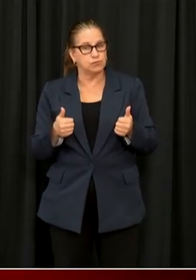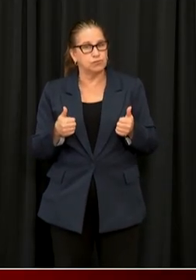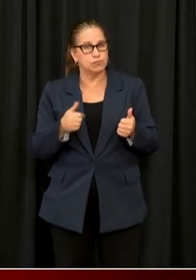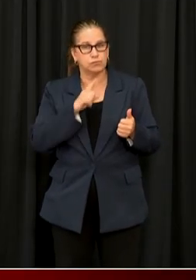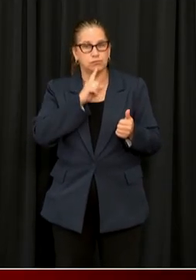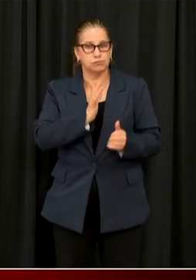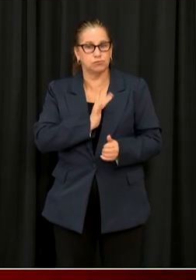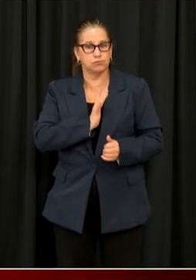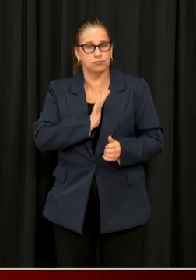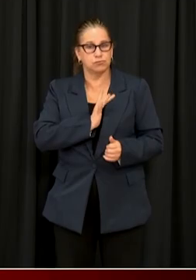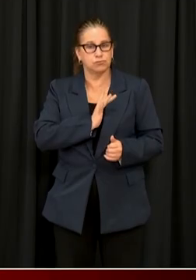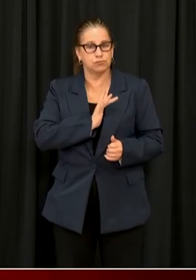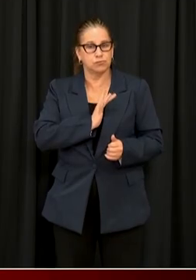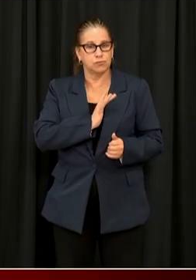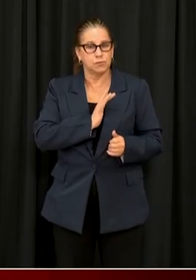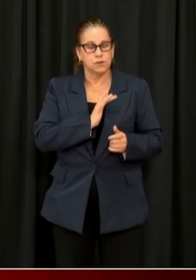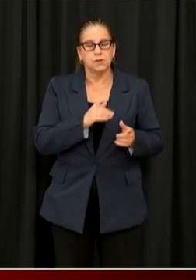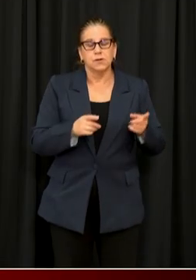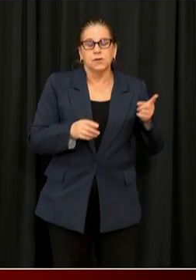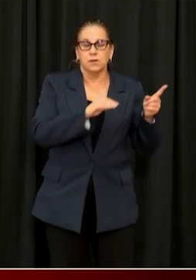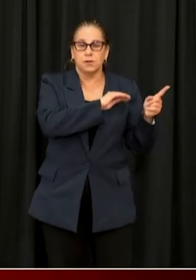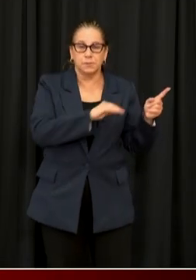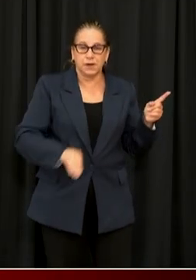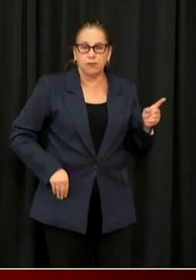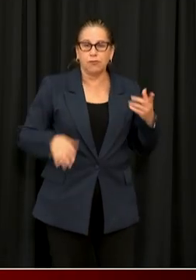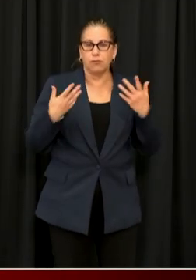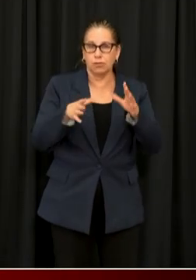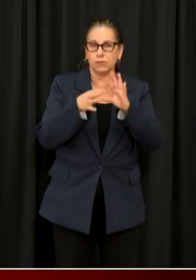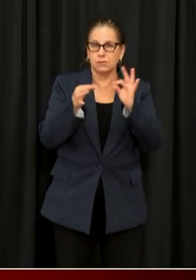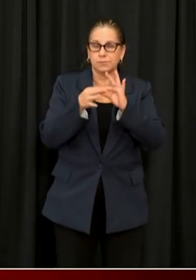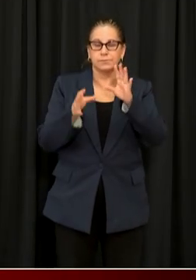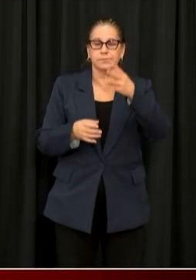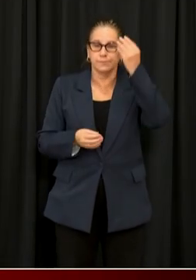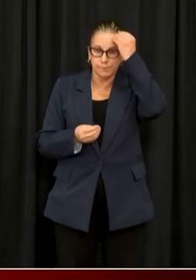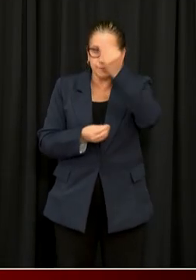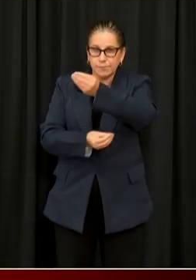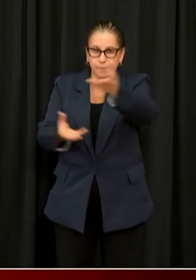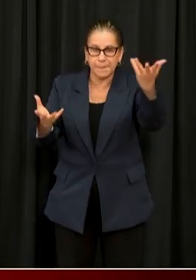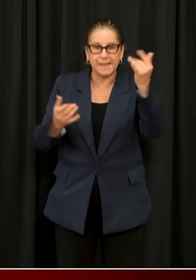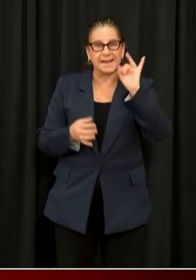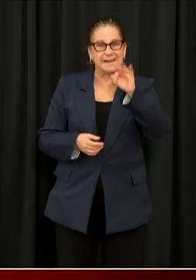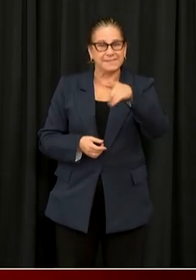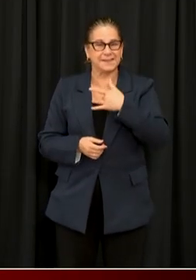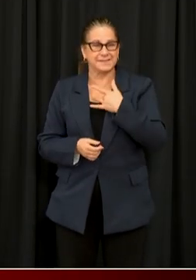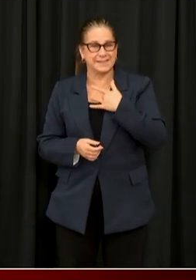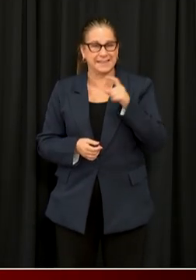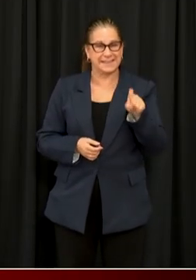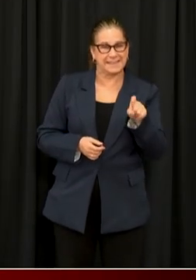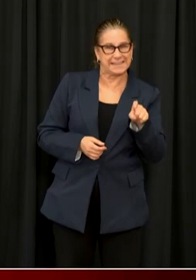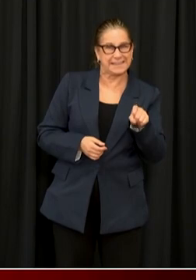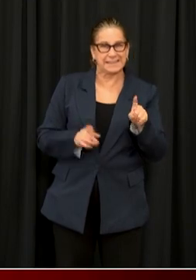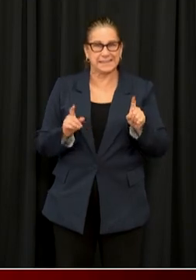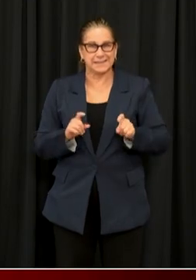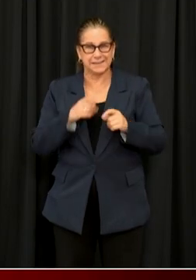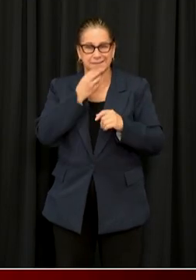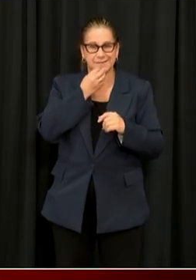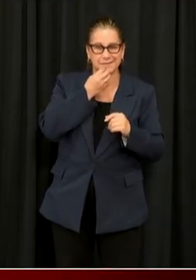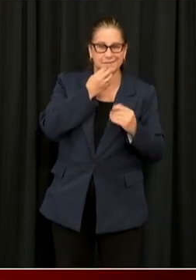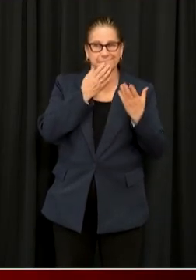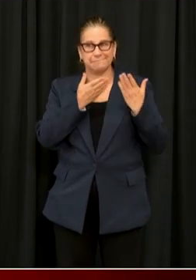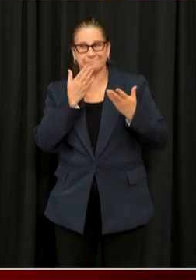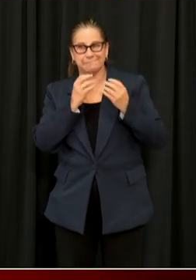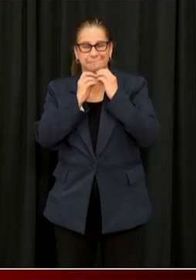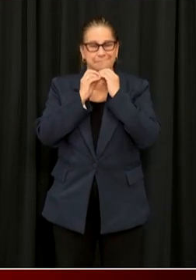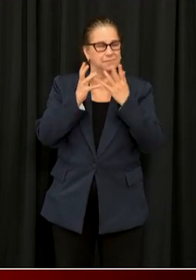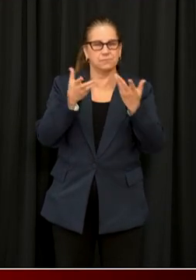said, if you need a test, these are here for you to get a test. Please come to your firehouses that are on the site to get tested. Okay,